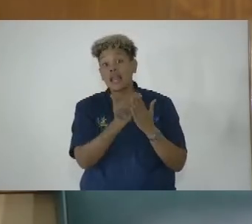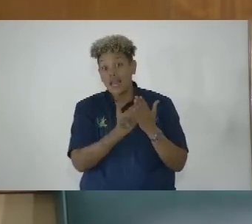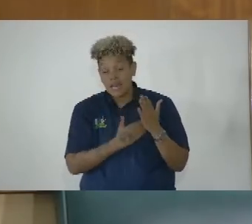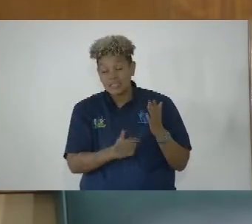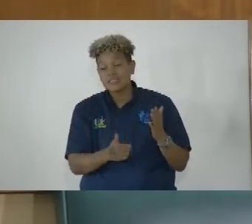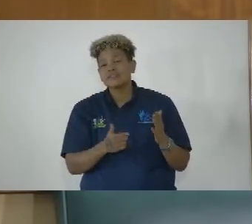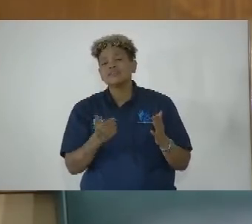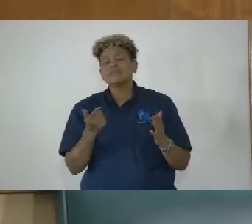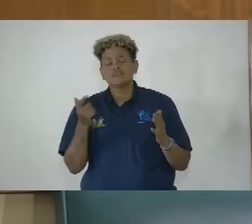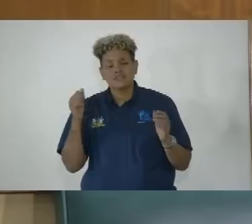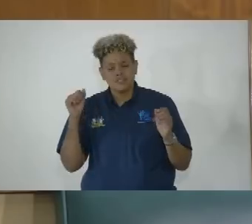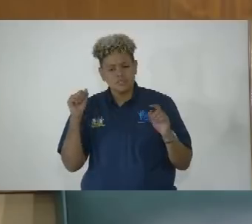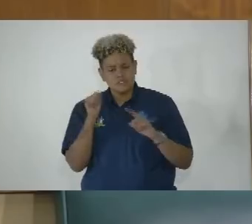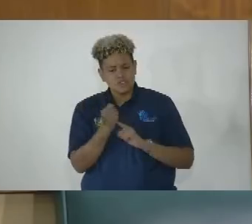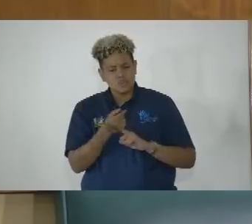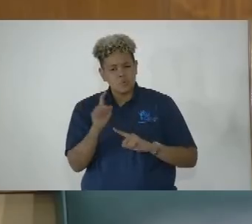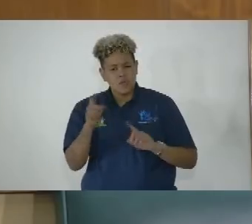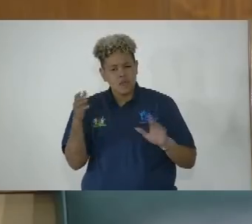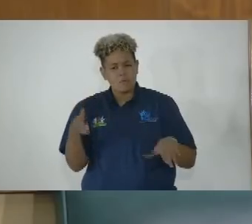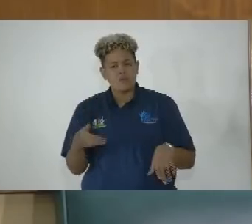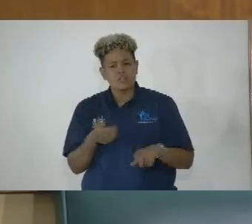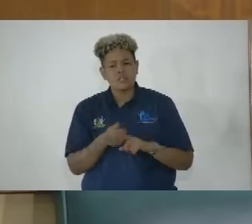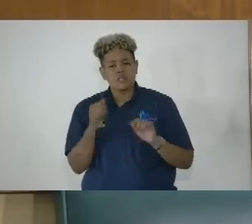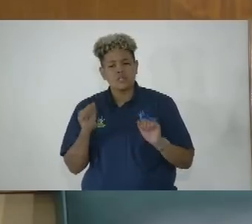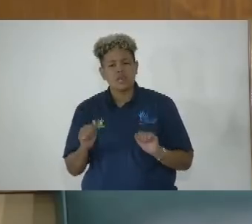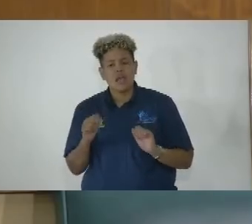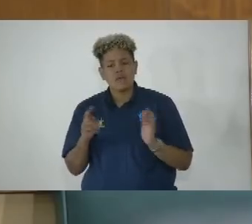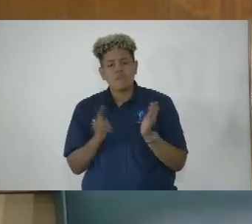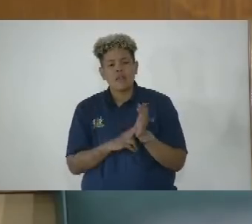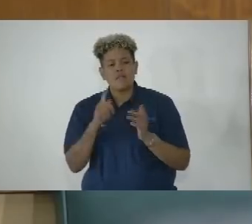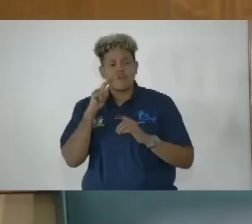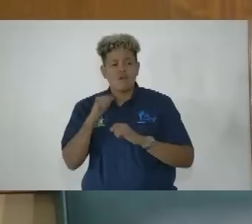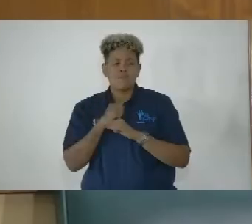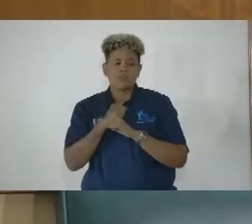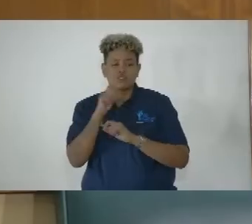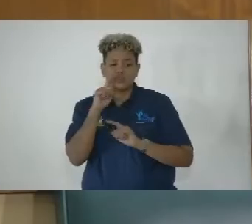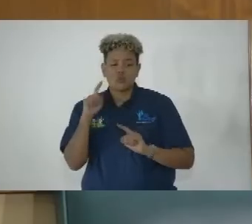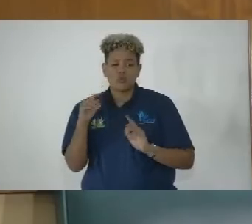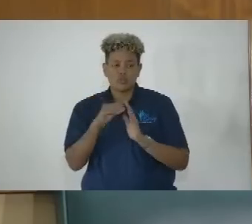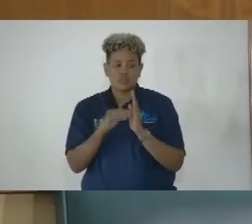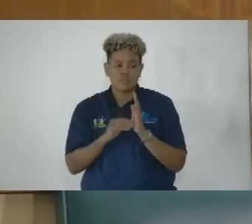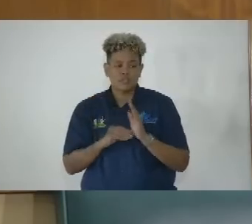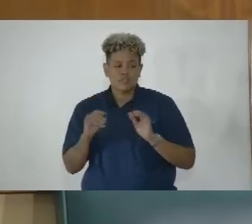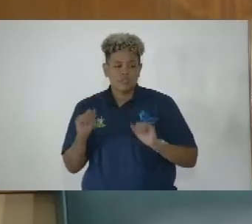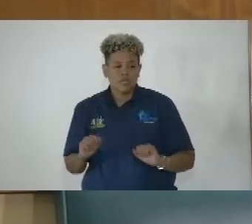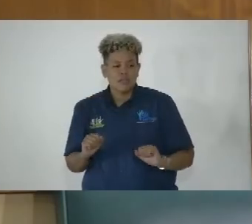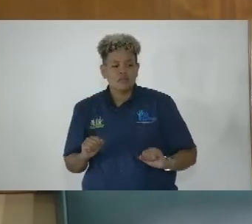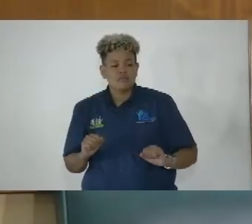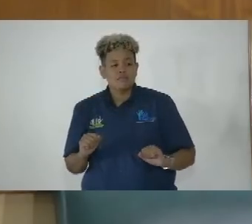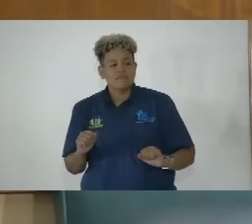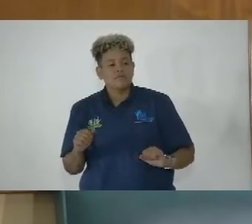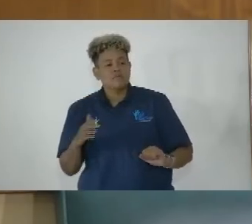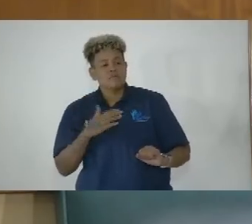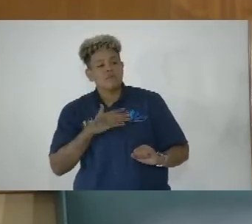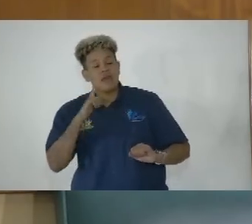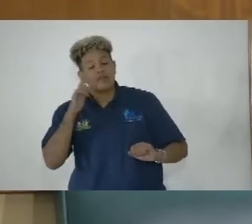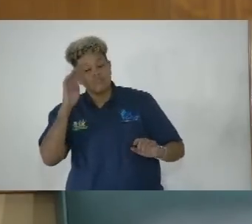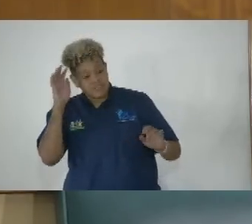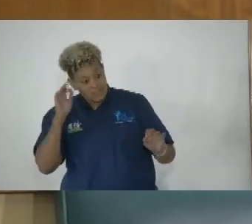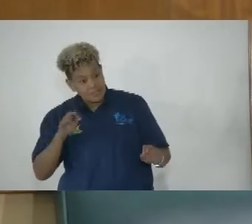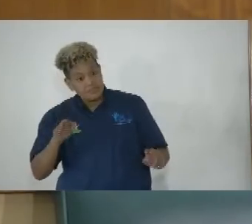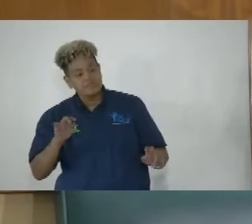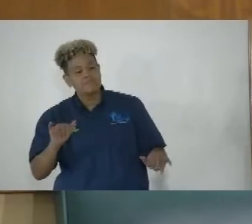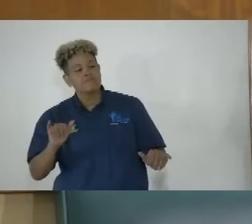circumstances under which a person can apply for a protection order. So my conclusion,